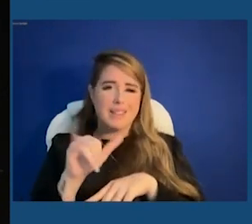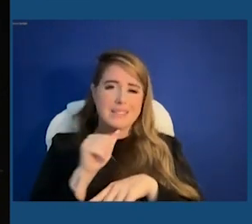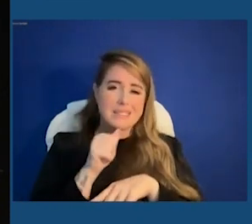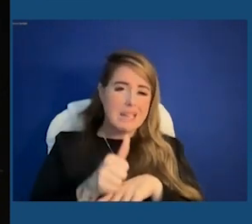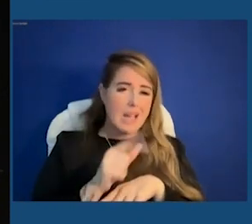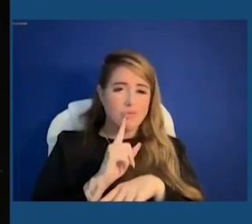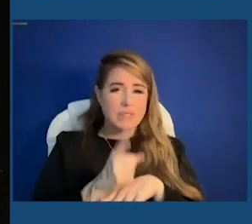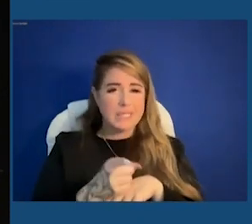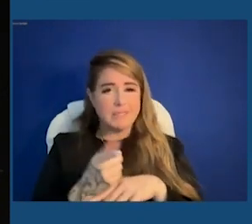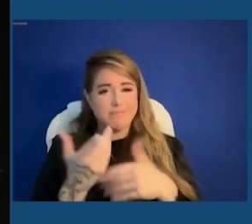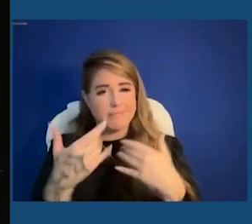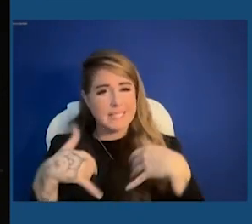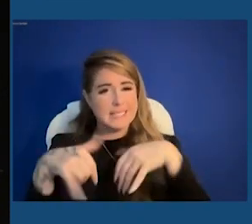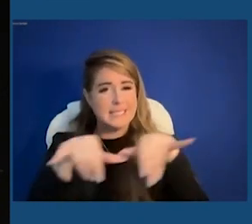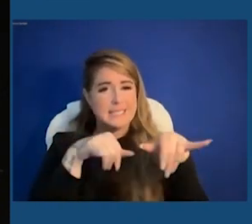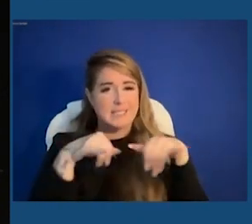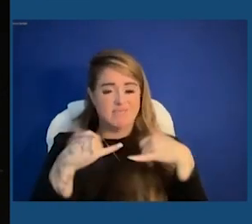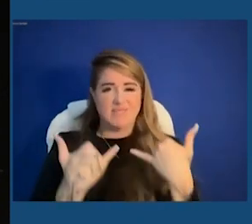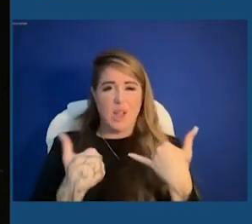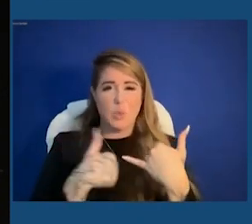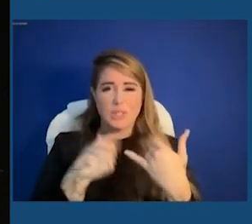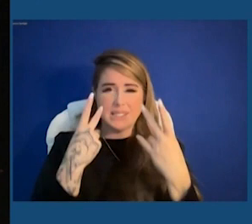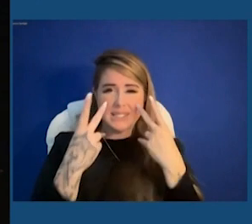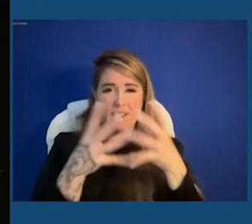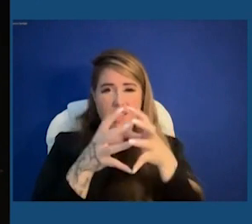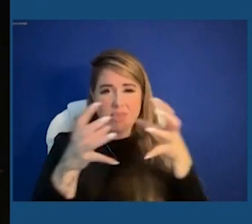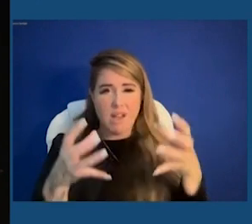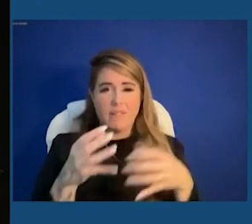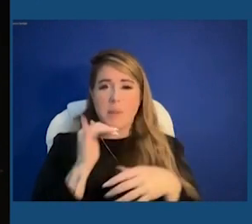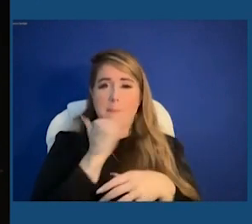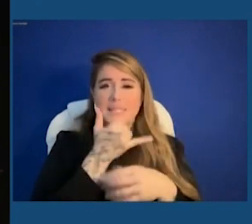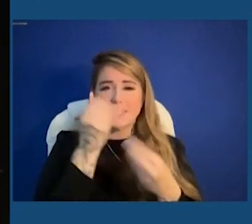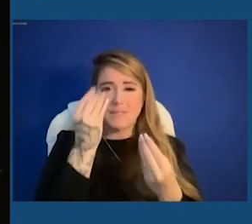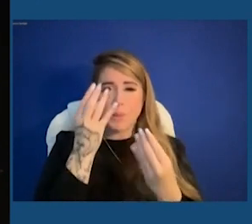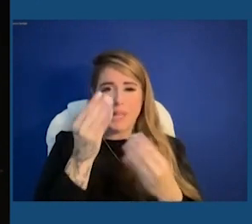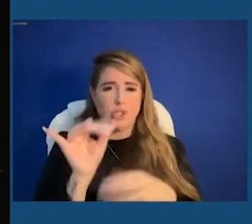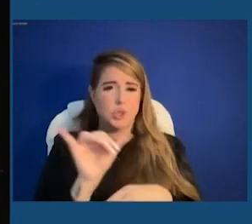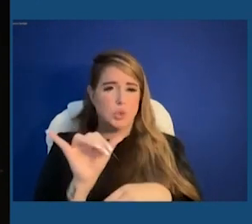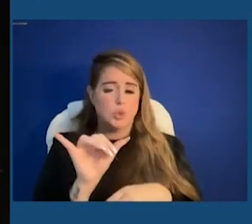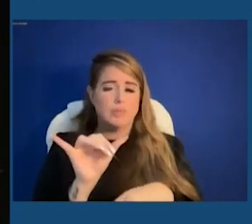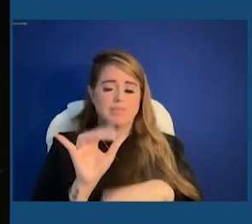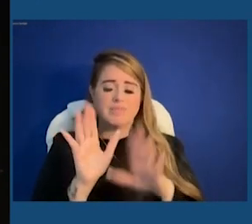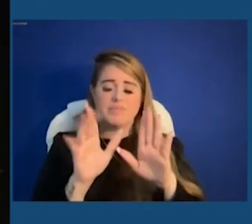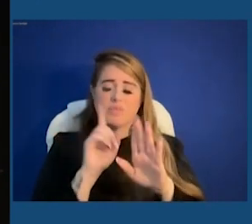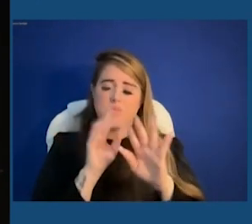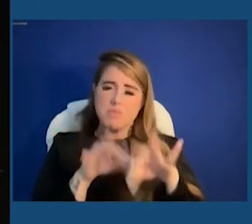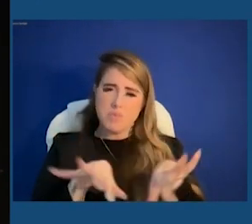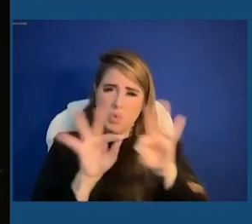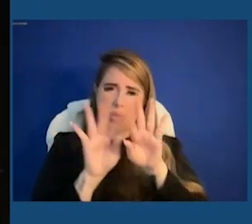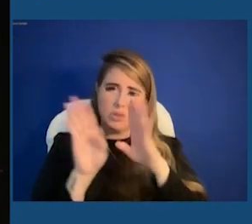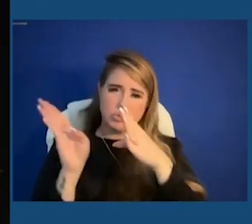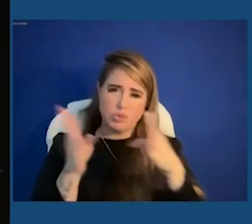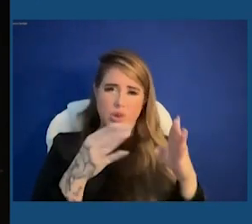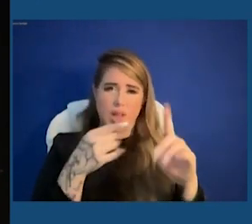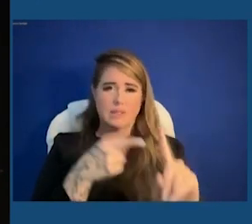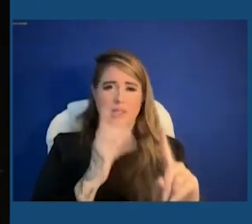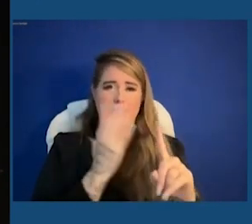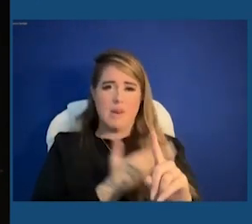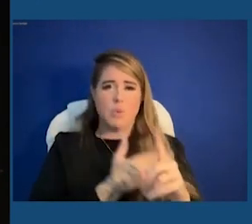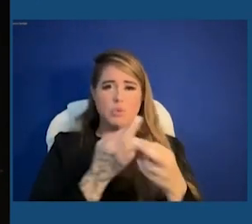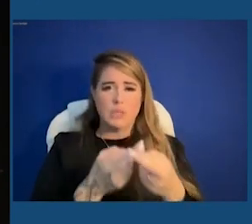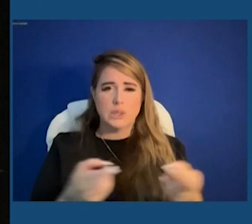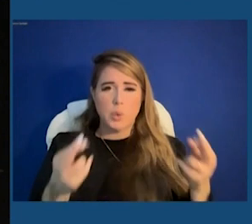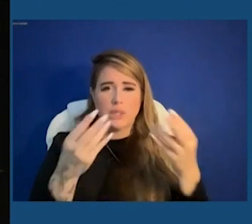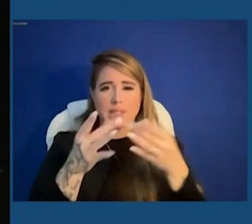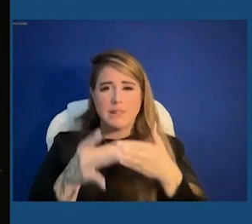necessarily consistent. It's a time of misinformation in many ways as well too. So really directing our resource guides